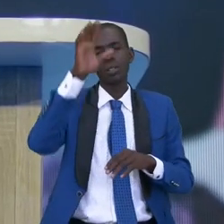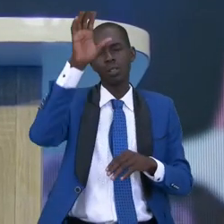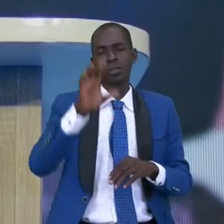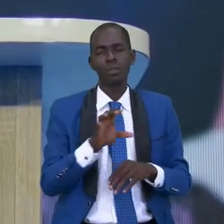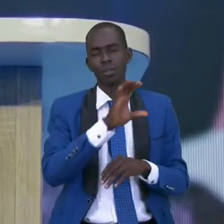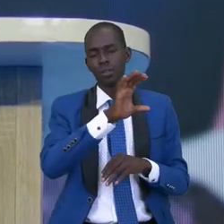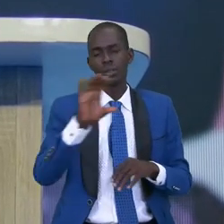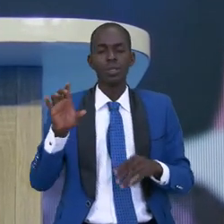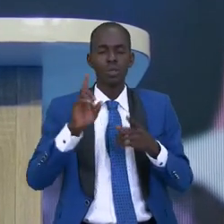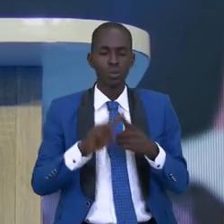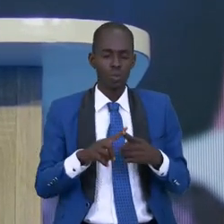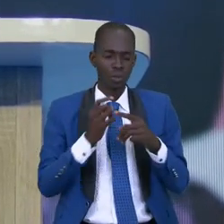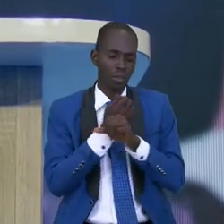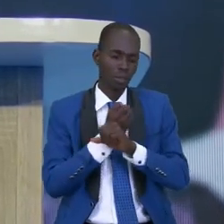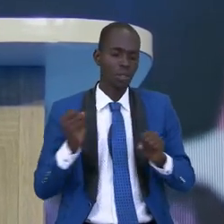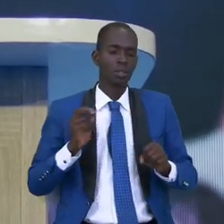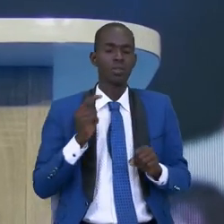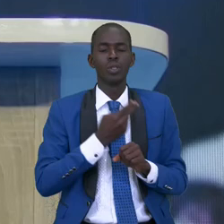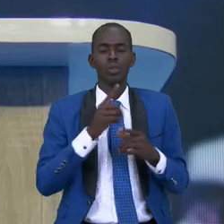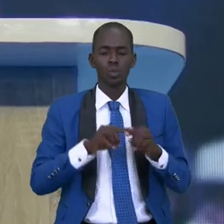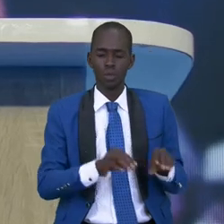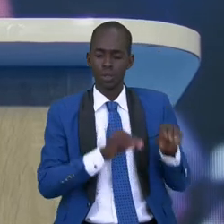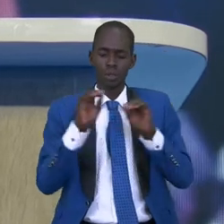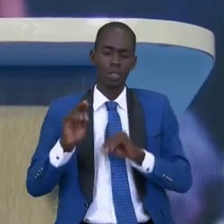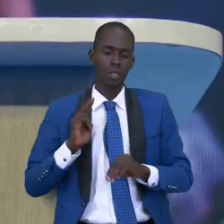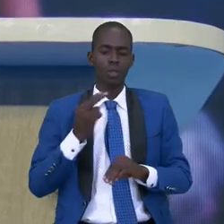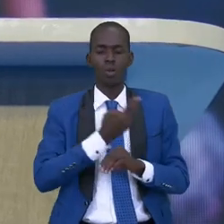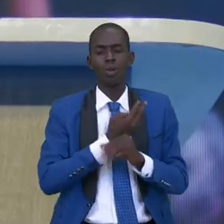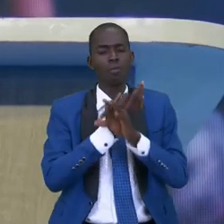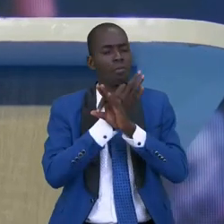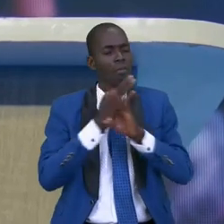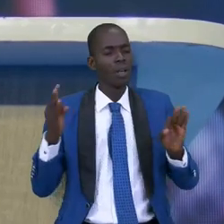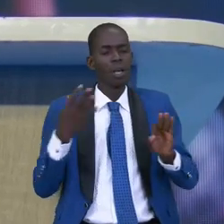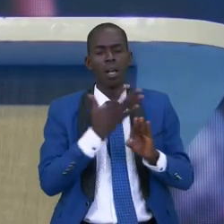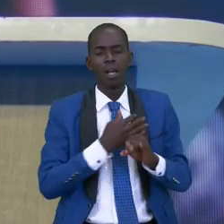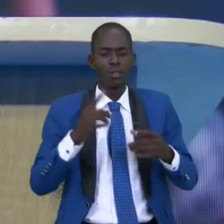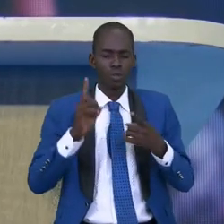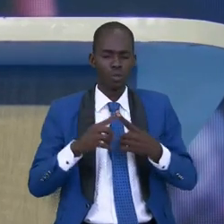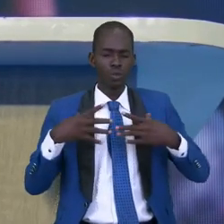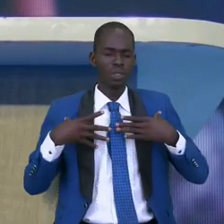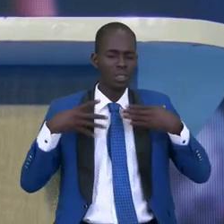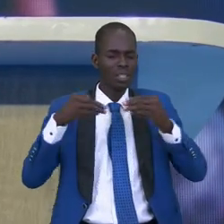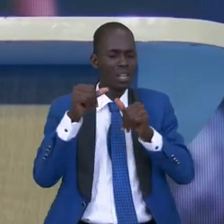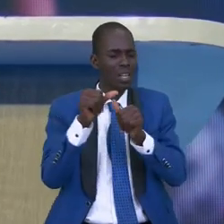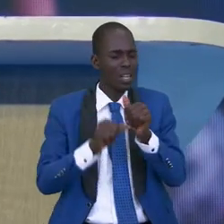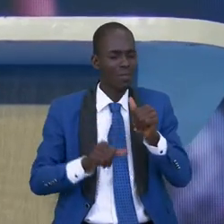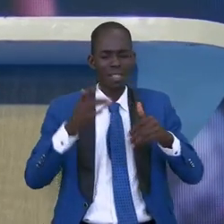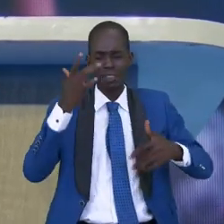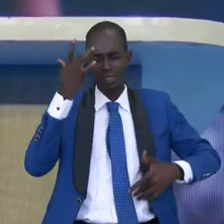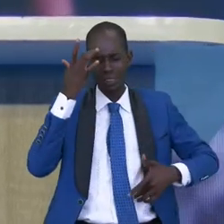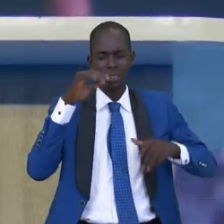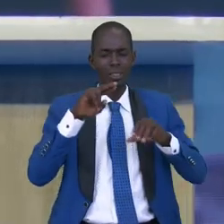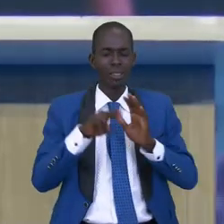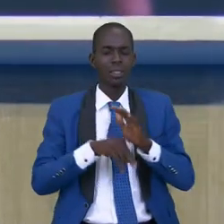to save us, to set us free, and to heal every sickness in our bodies. And